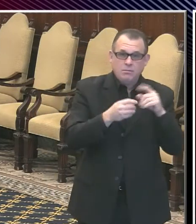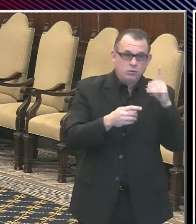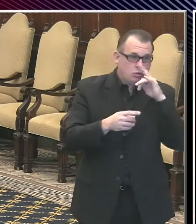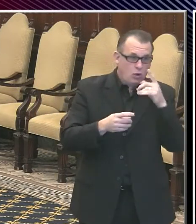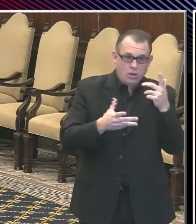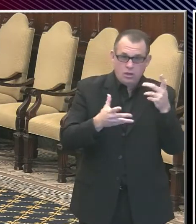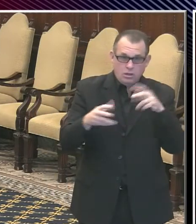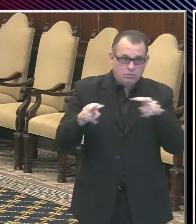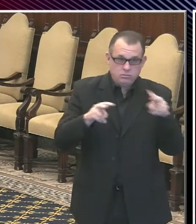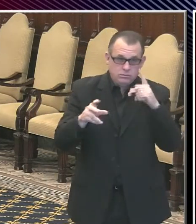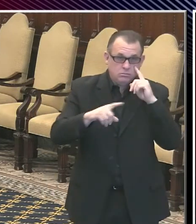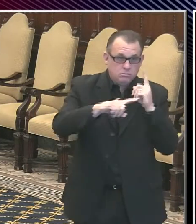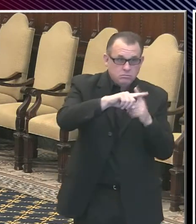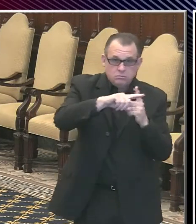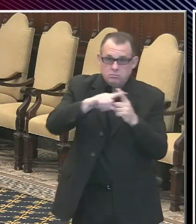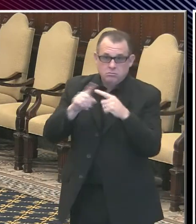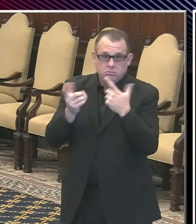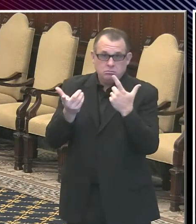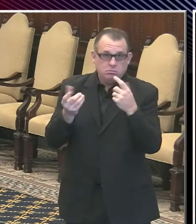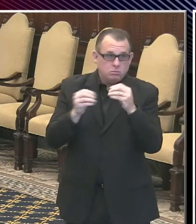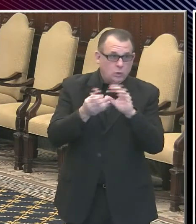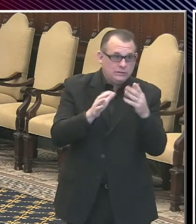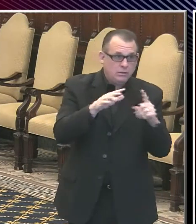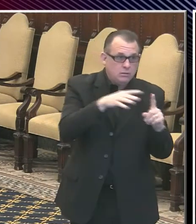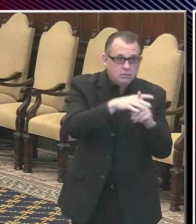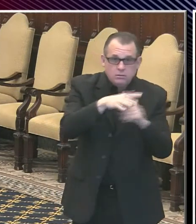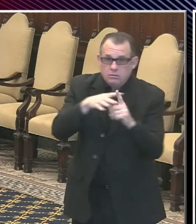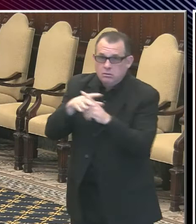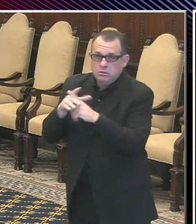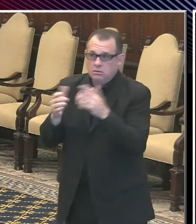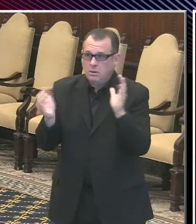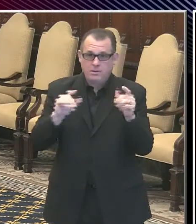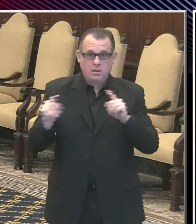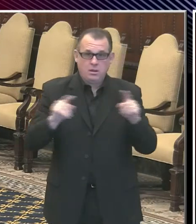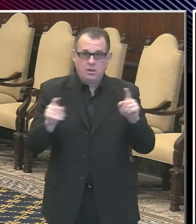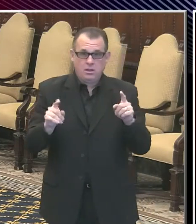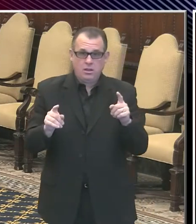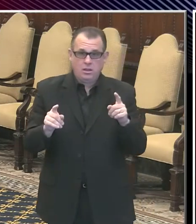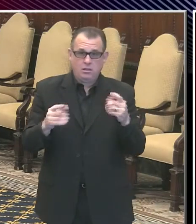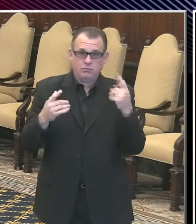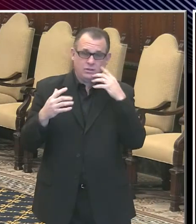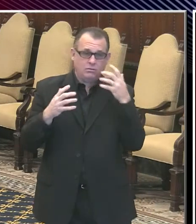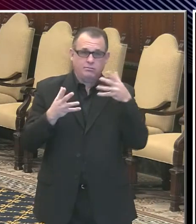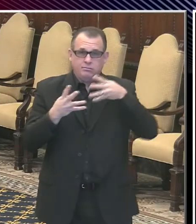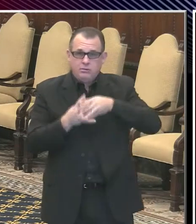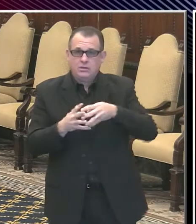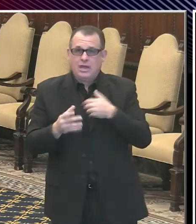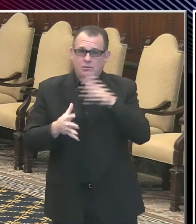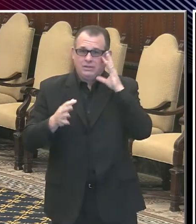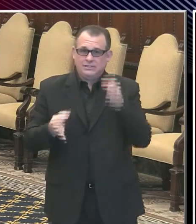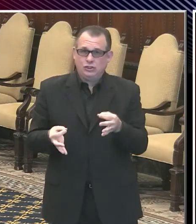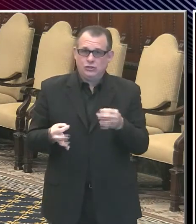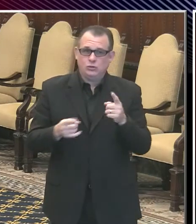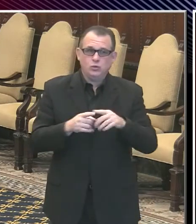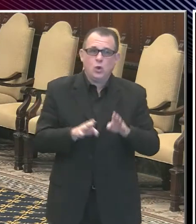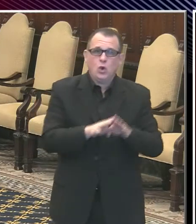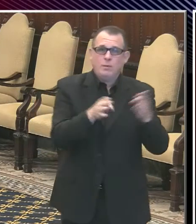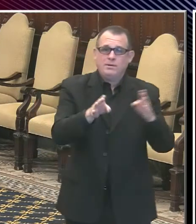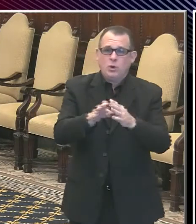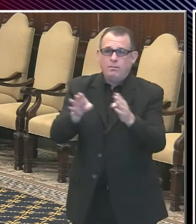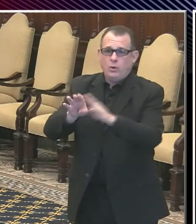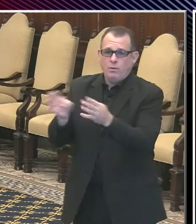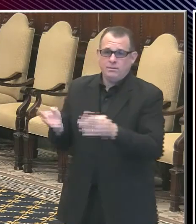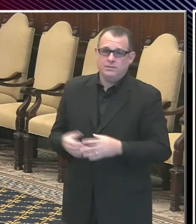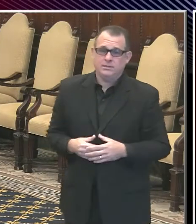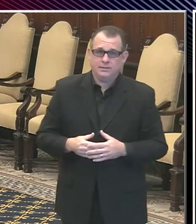and new deaths, and that'll all factor into what we're able to do, when we're able to do it, and to what extent.